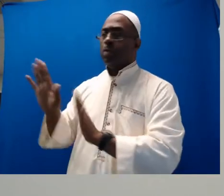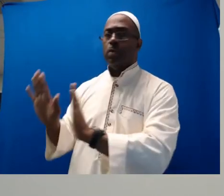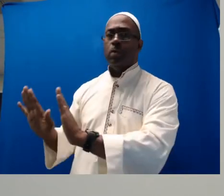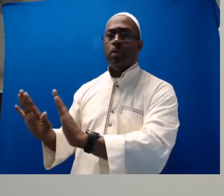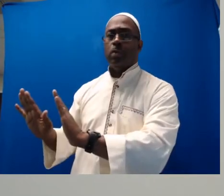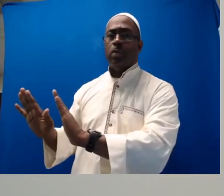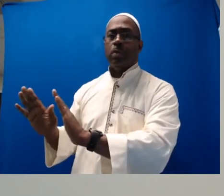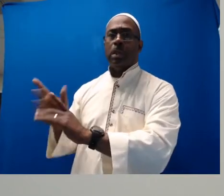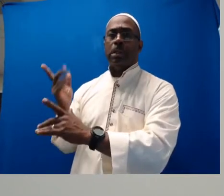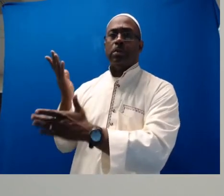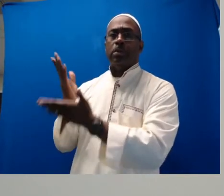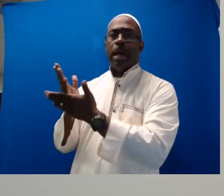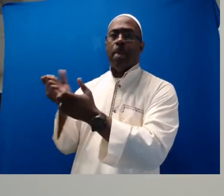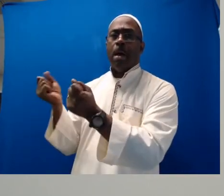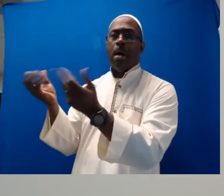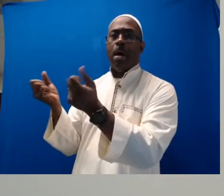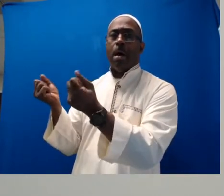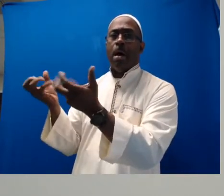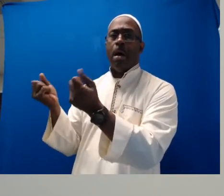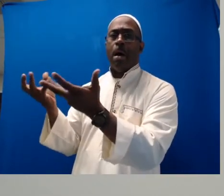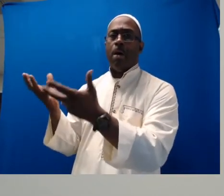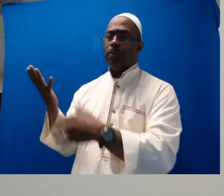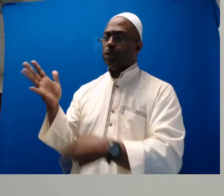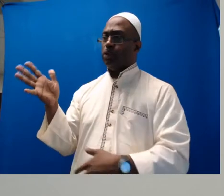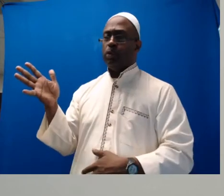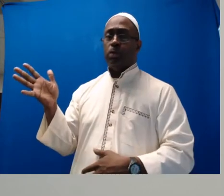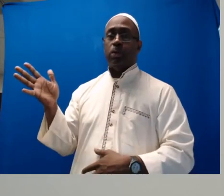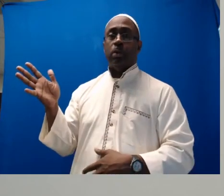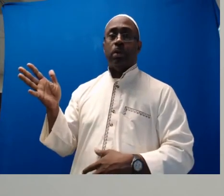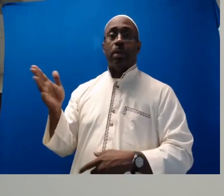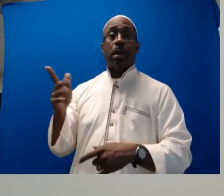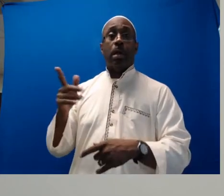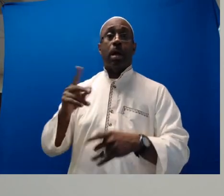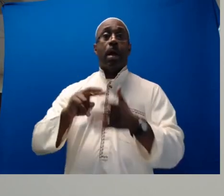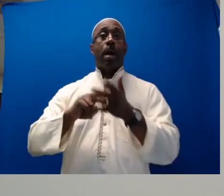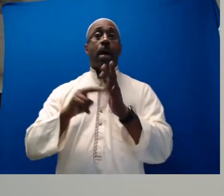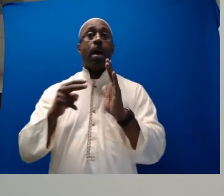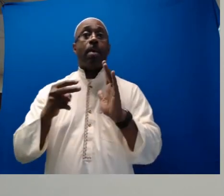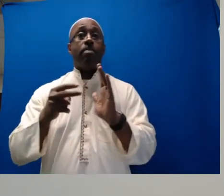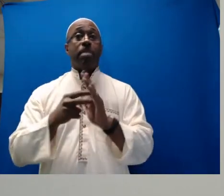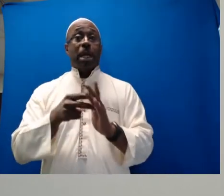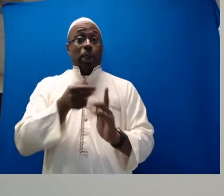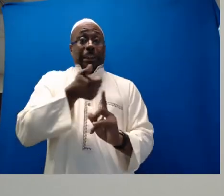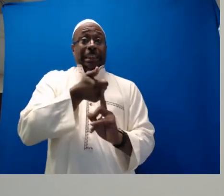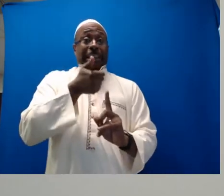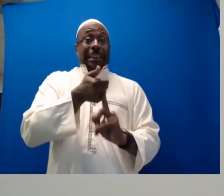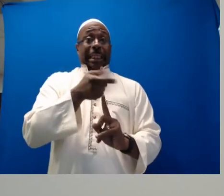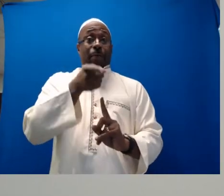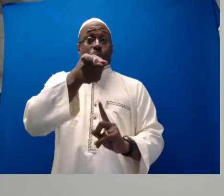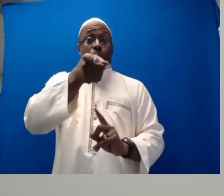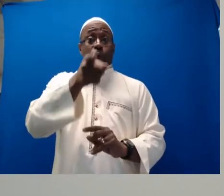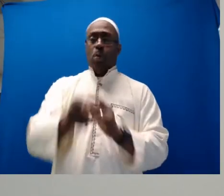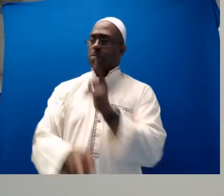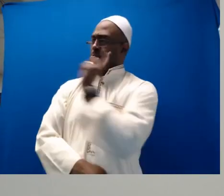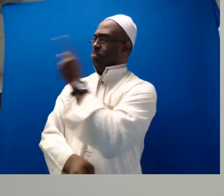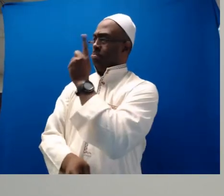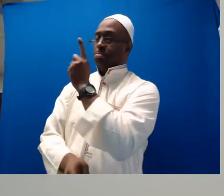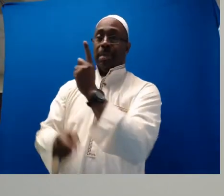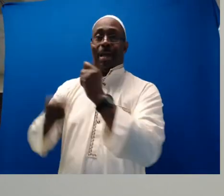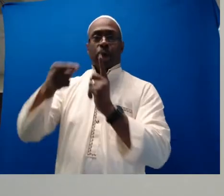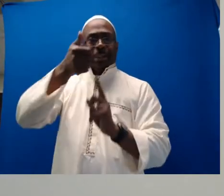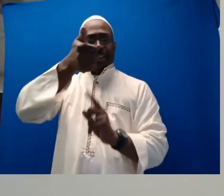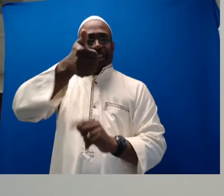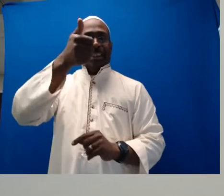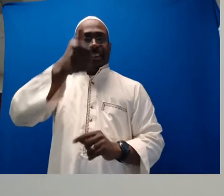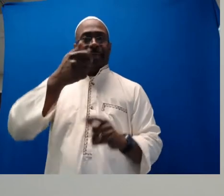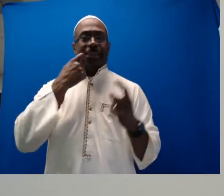that they have also committed a vain act. And in this case, it's considered a sin.